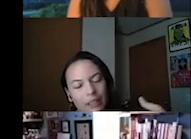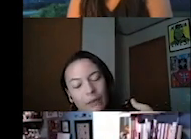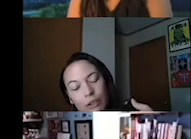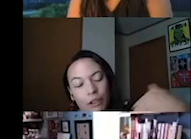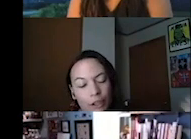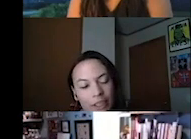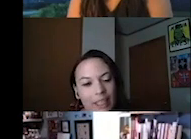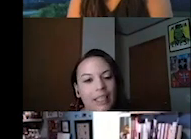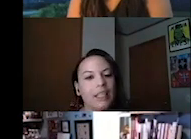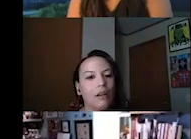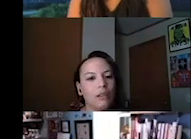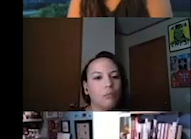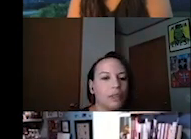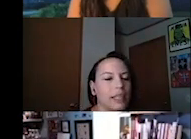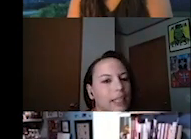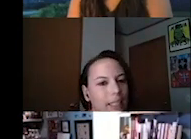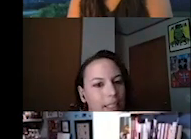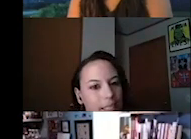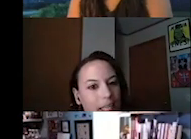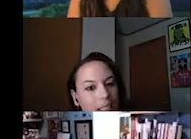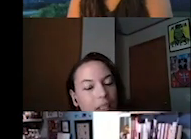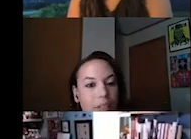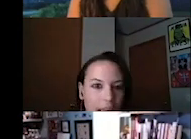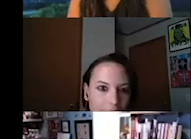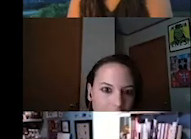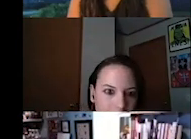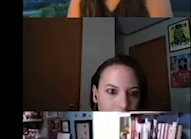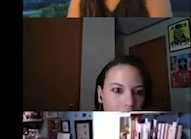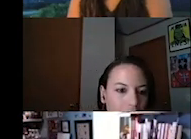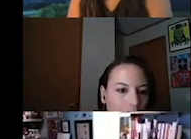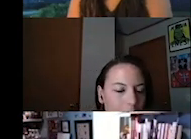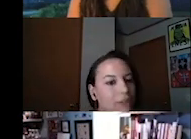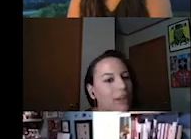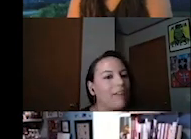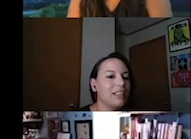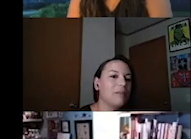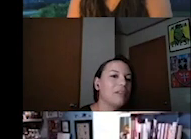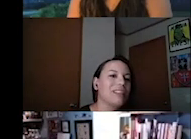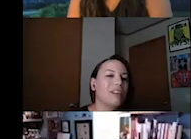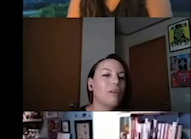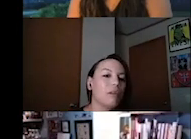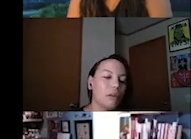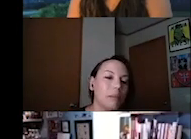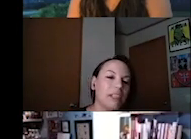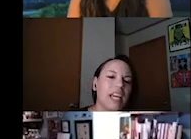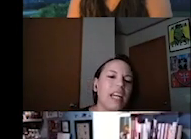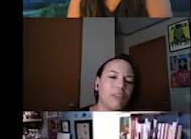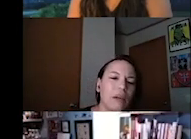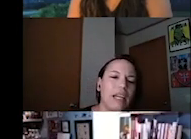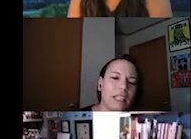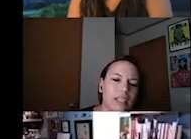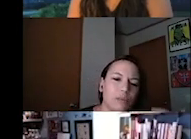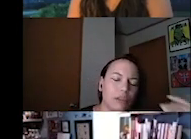kind of that we use currently, and then also bringing this idea of text. And I don't have the time to kind of go through the whole thing, but to kind of